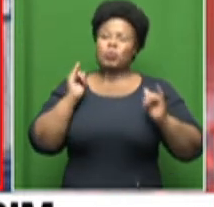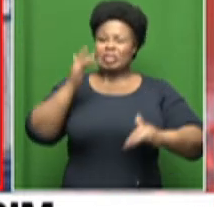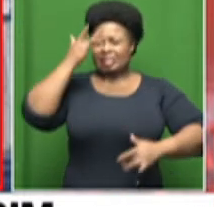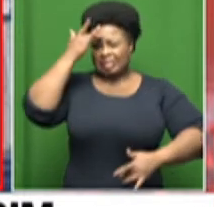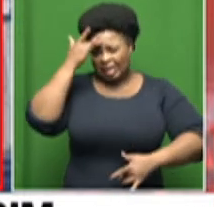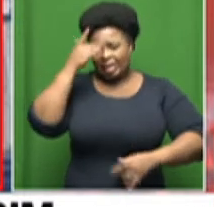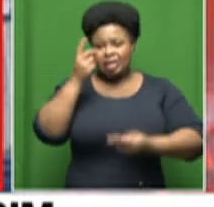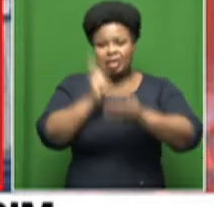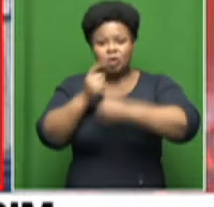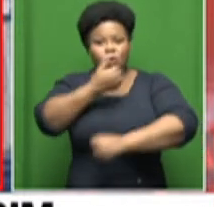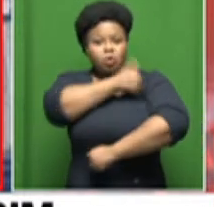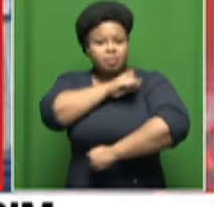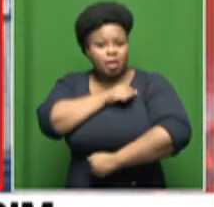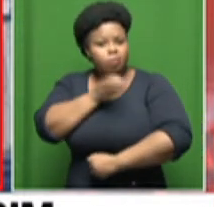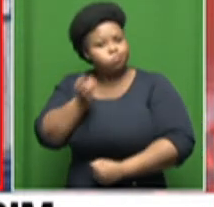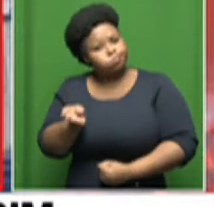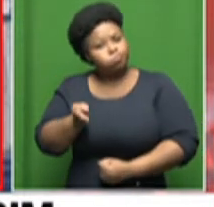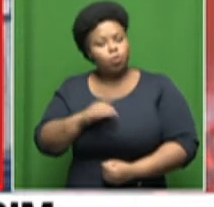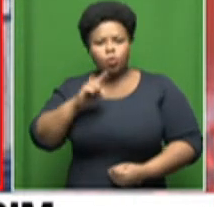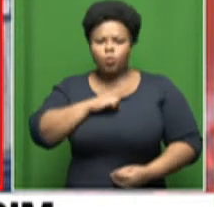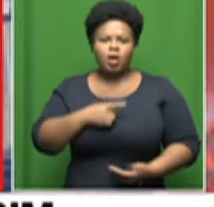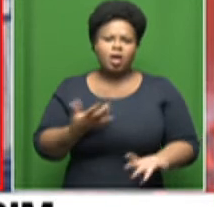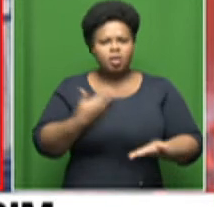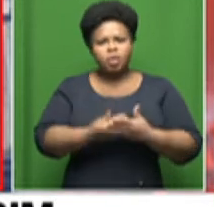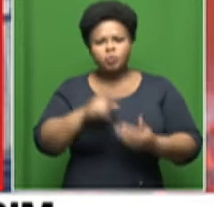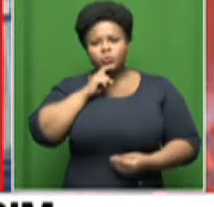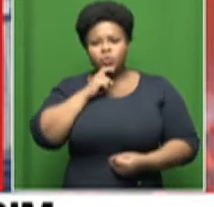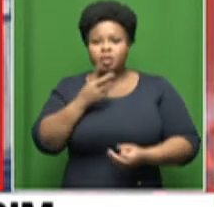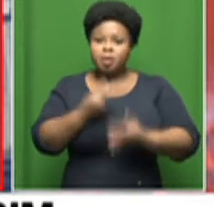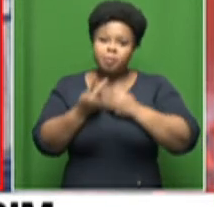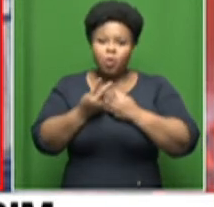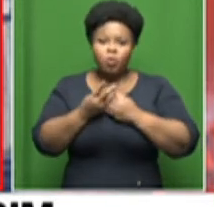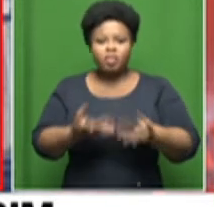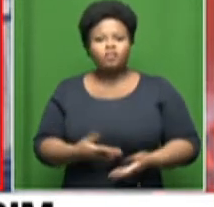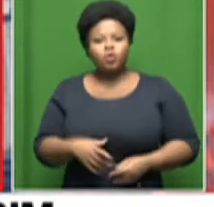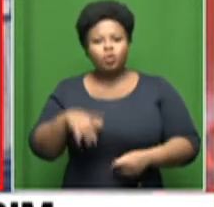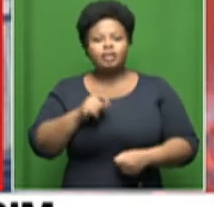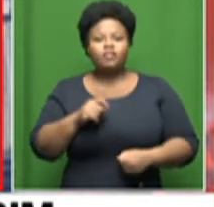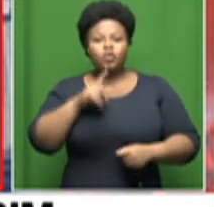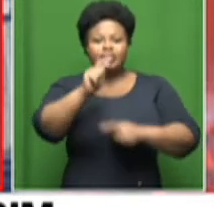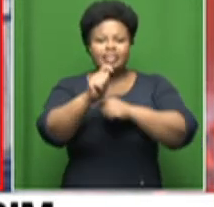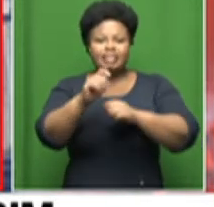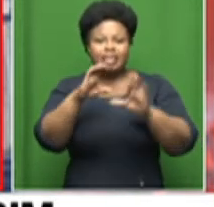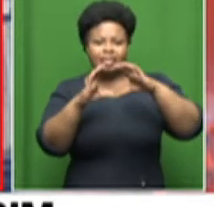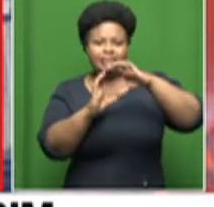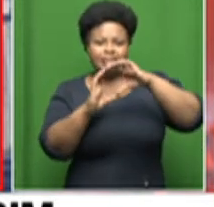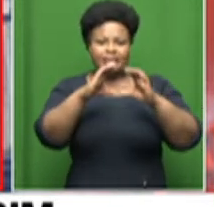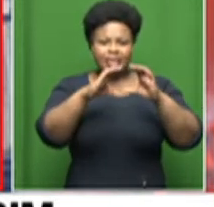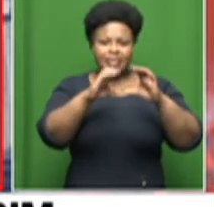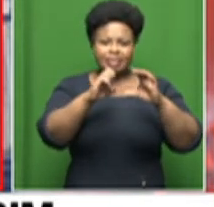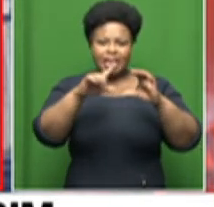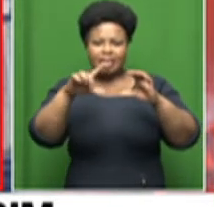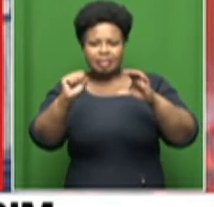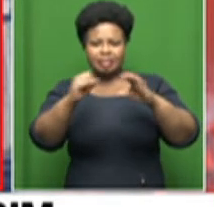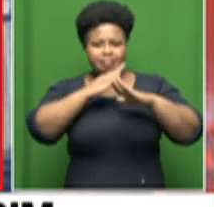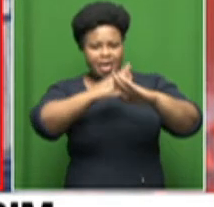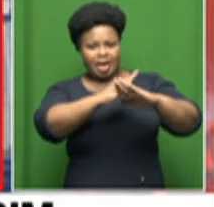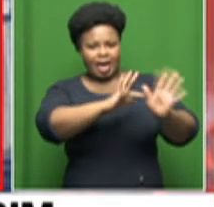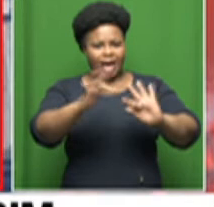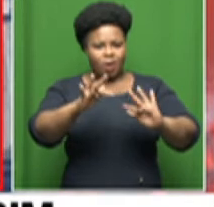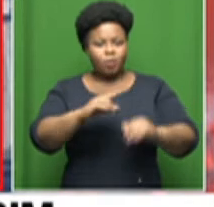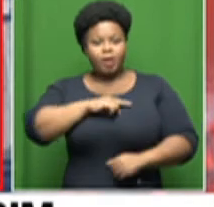and hospitalization, which is likely to use both antibodies and T cells, there we see J&J